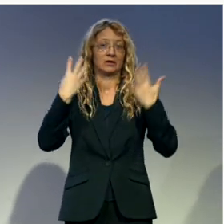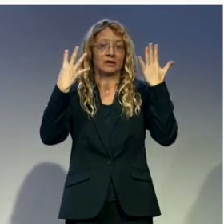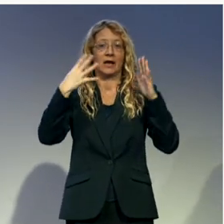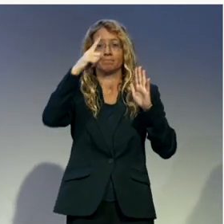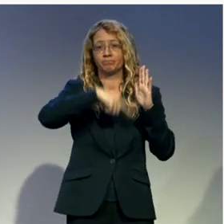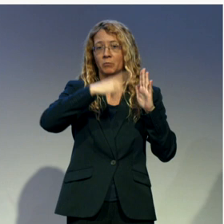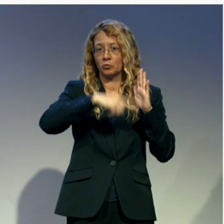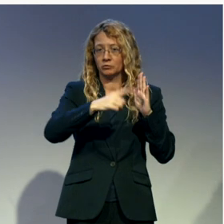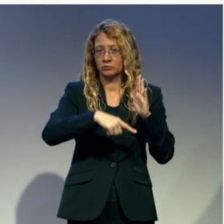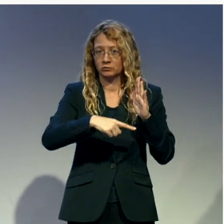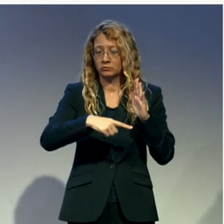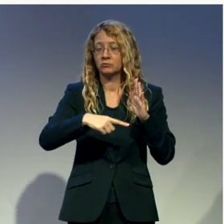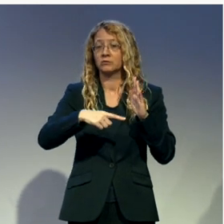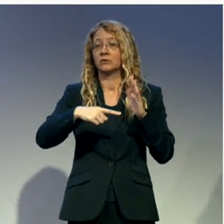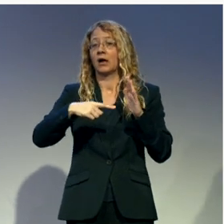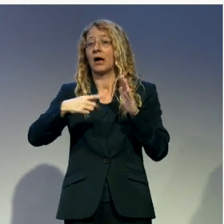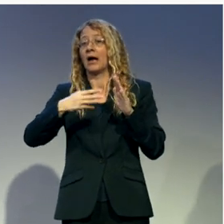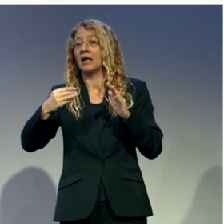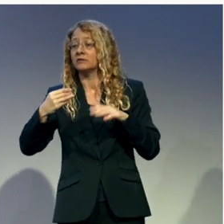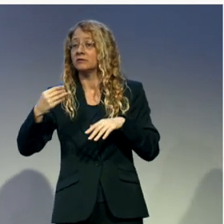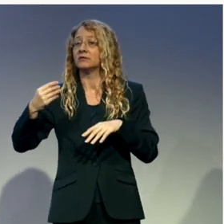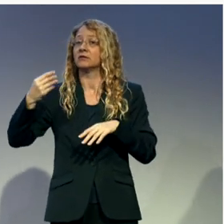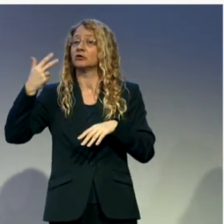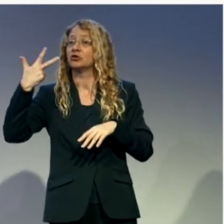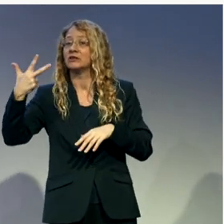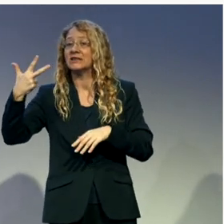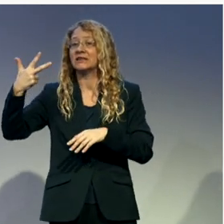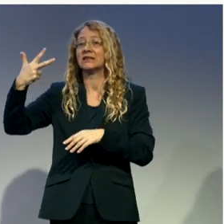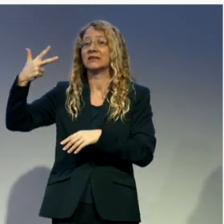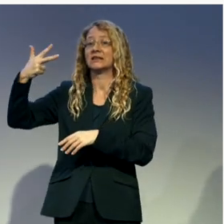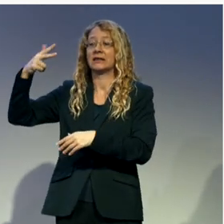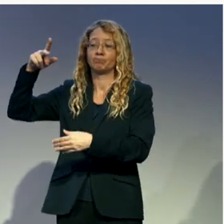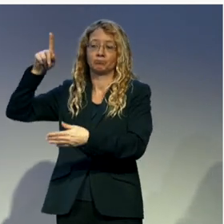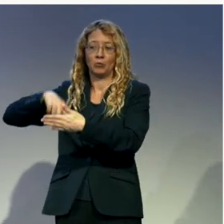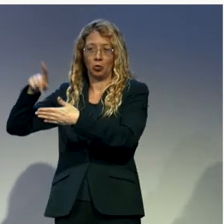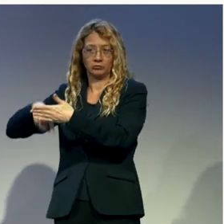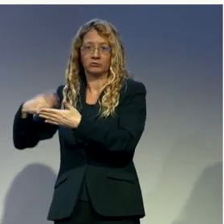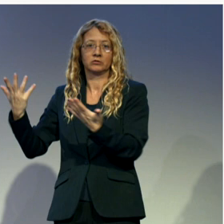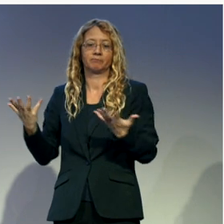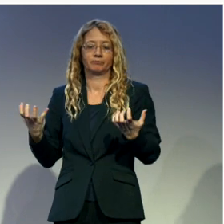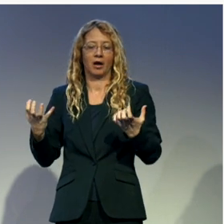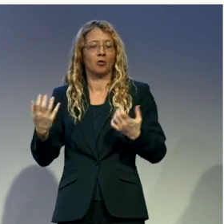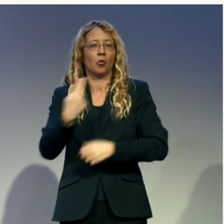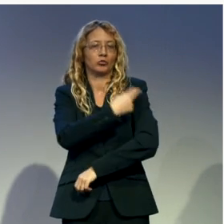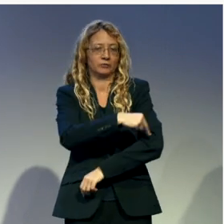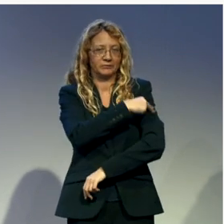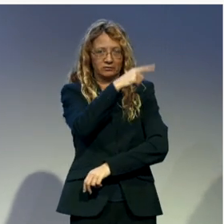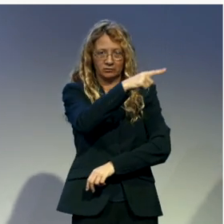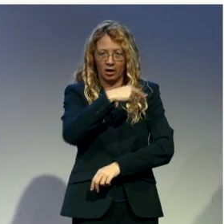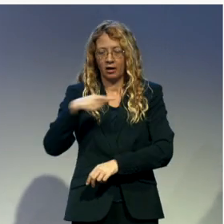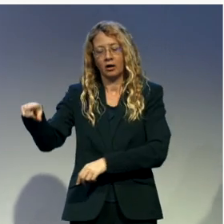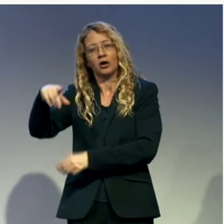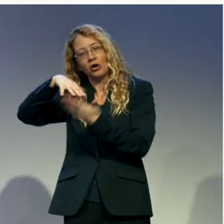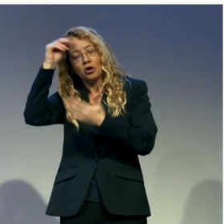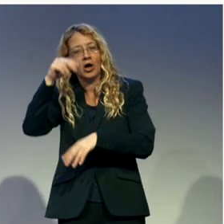work with an oncosurgeon. Firstly, the blind girls are trained on